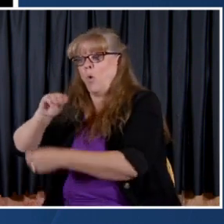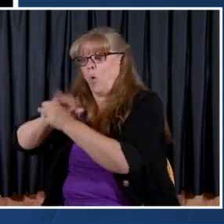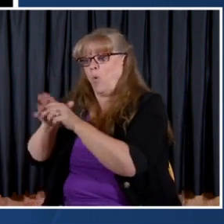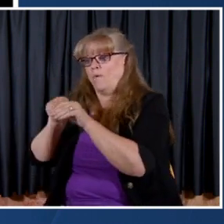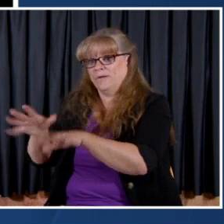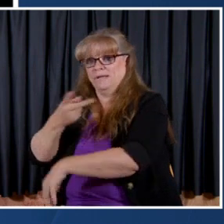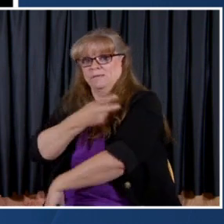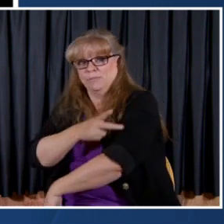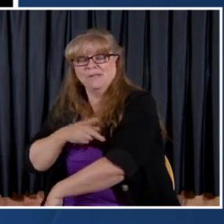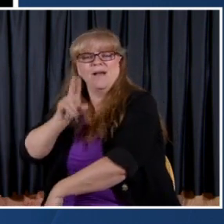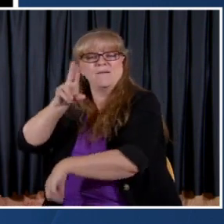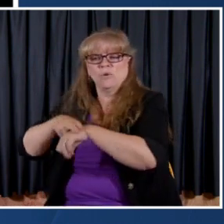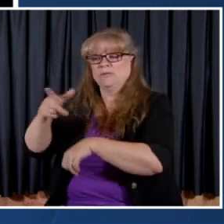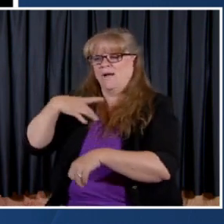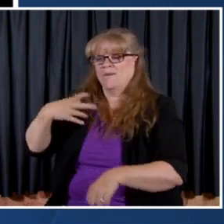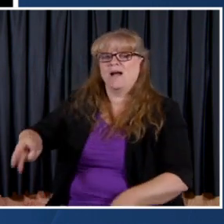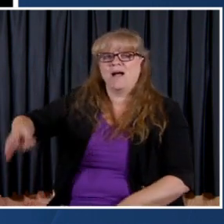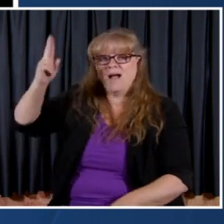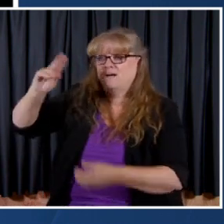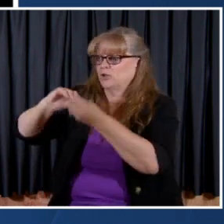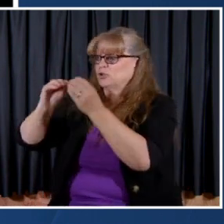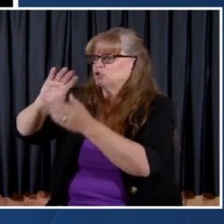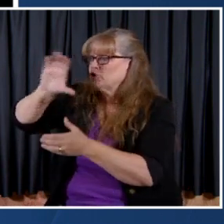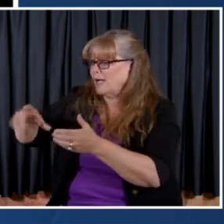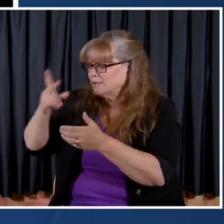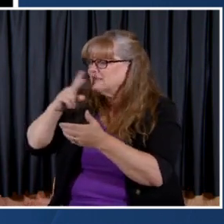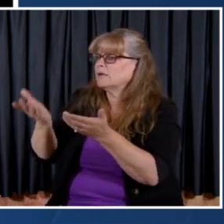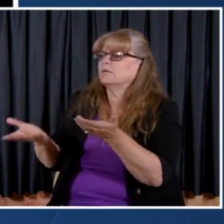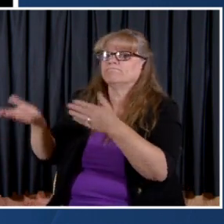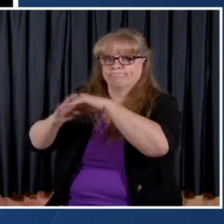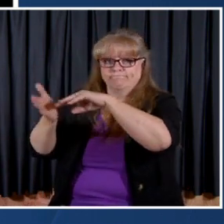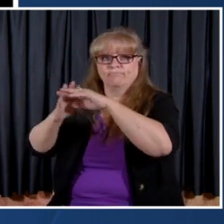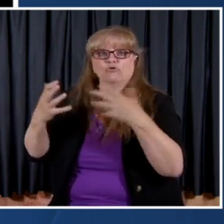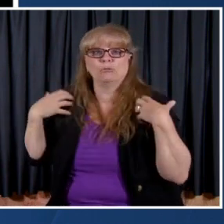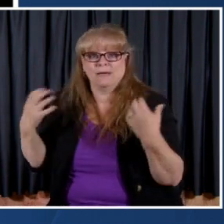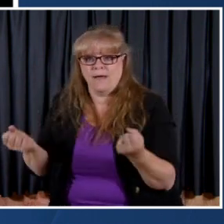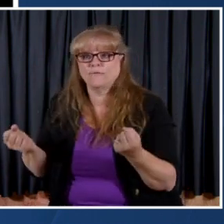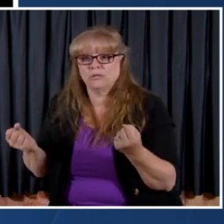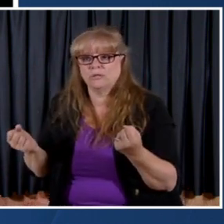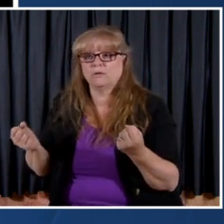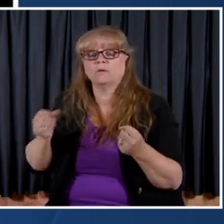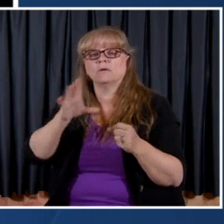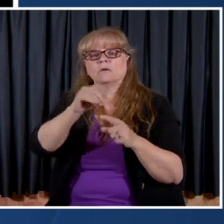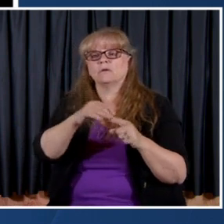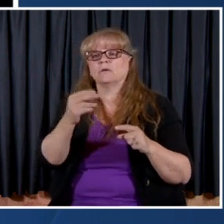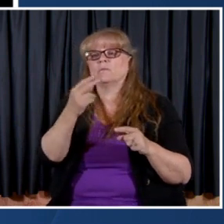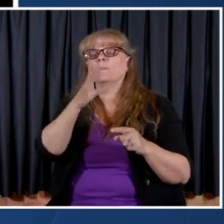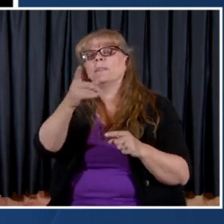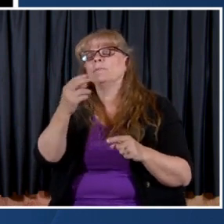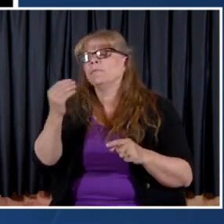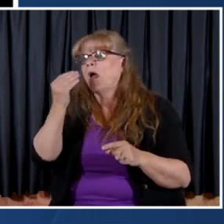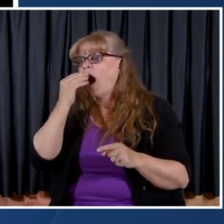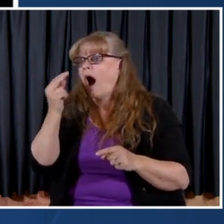then the survival rate is closer to 50%. But we want to make sure that every Coloradan who contracts COVID-19, as well as any other medical condition